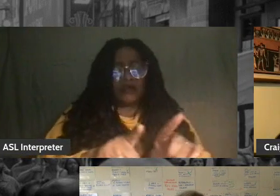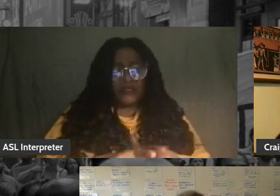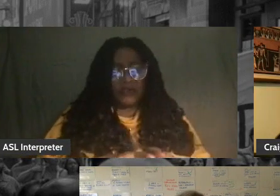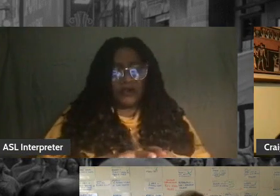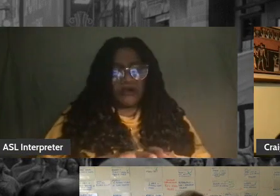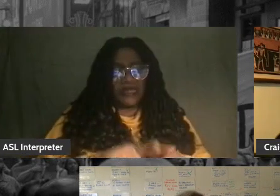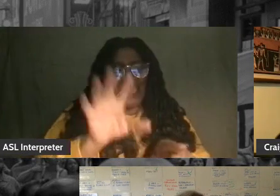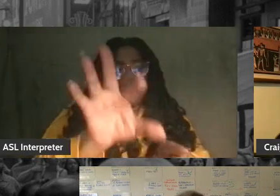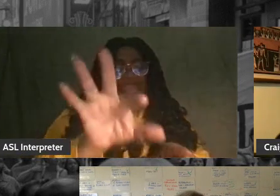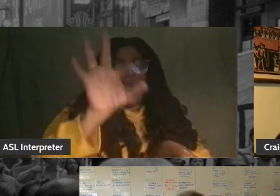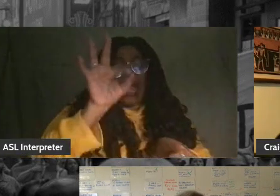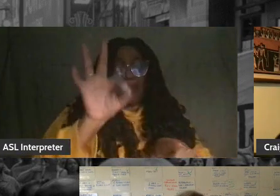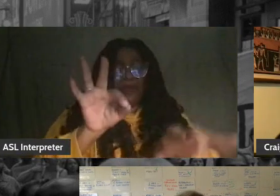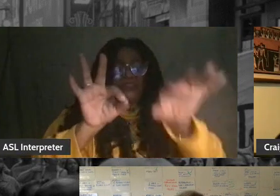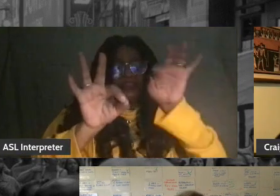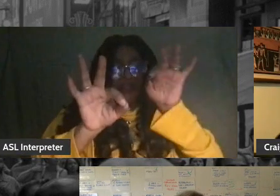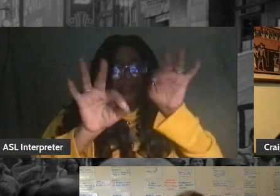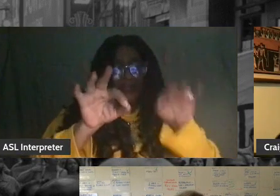option agreement and,